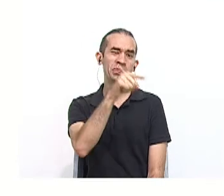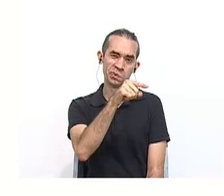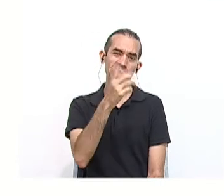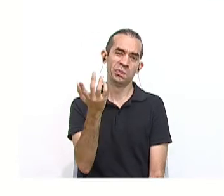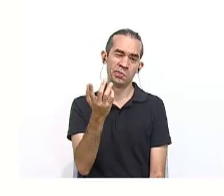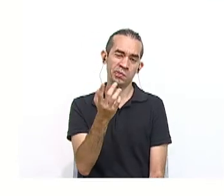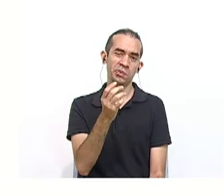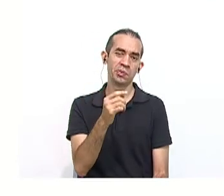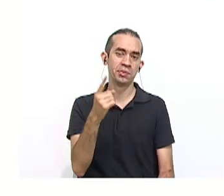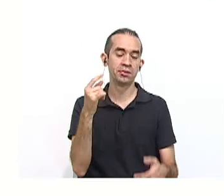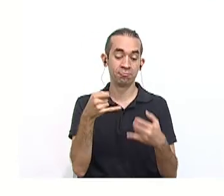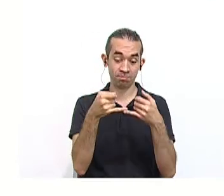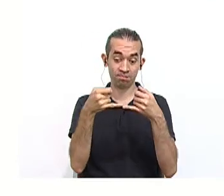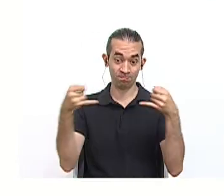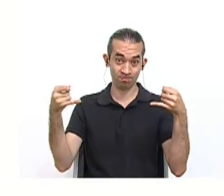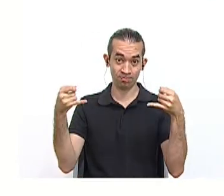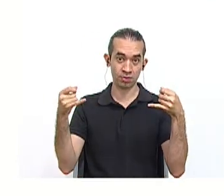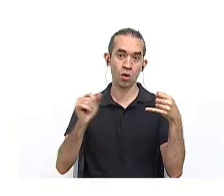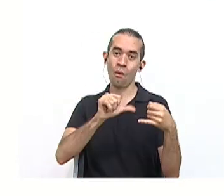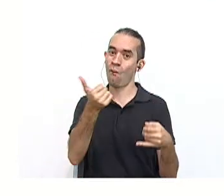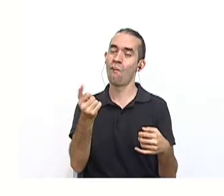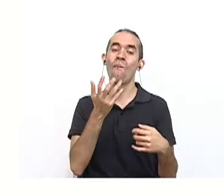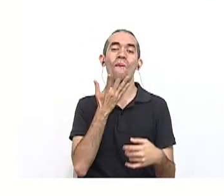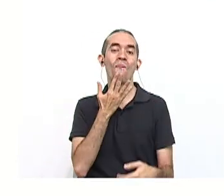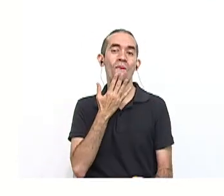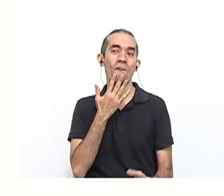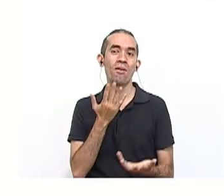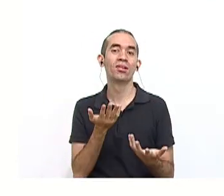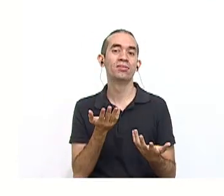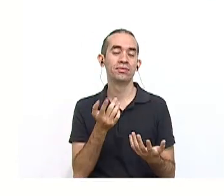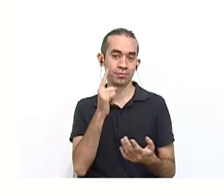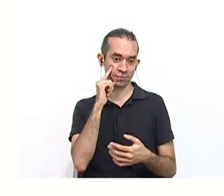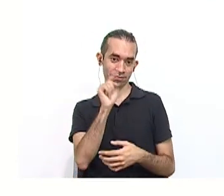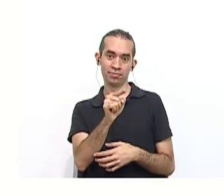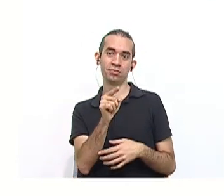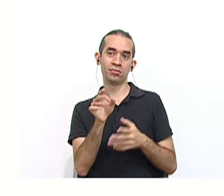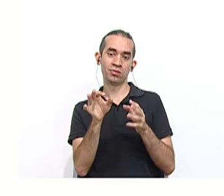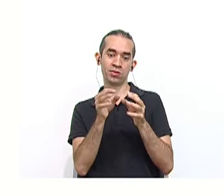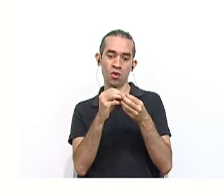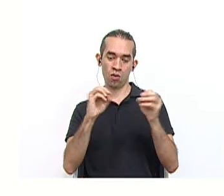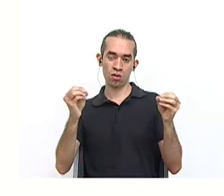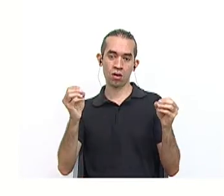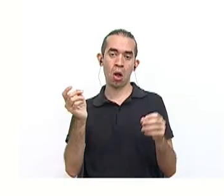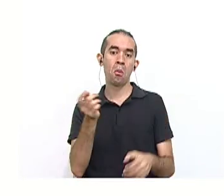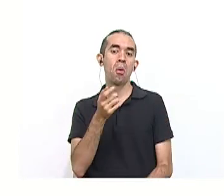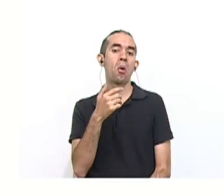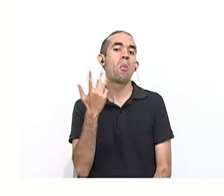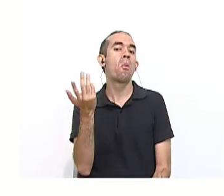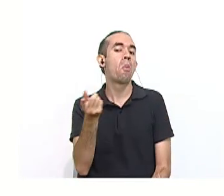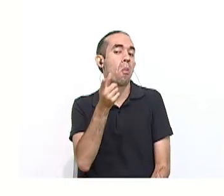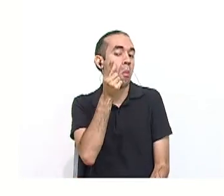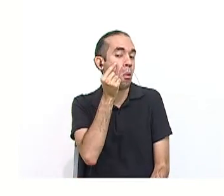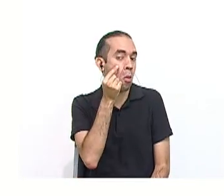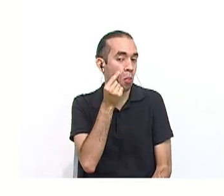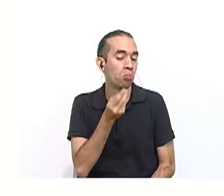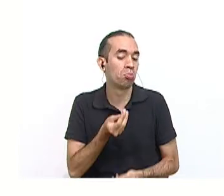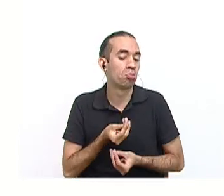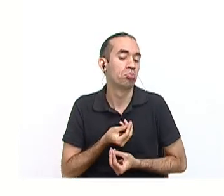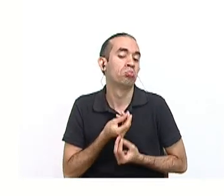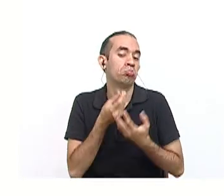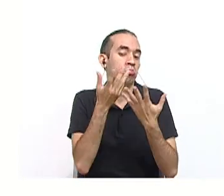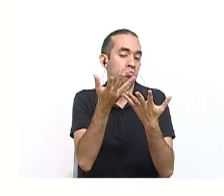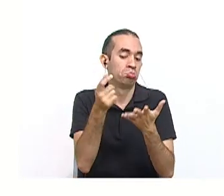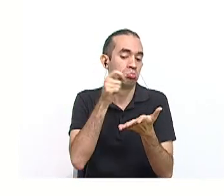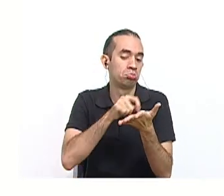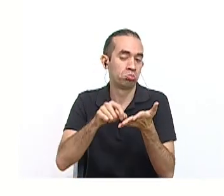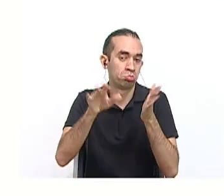actually why I underlined it with a different color. Because in this case, it's the suggestion, and it's what the